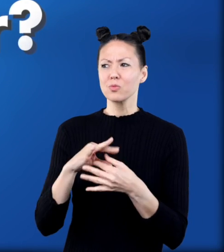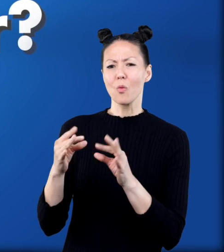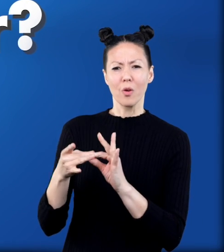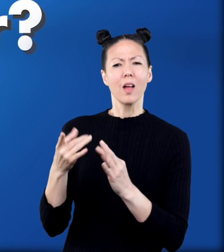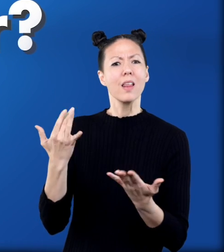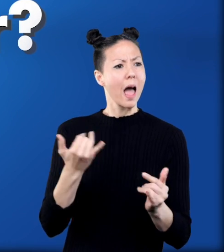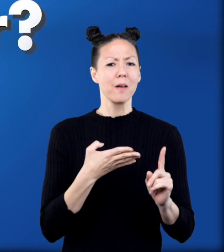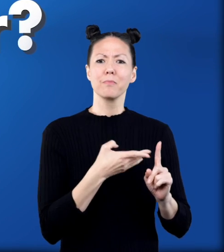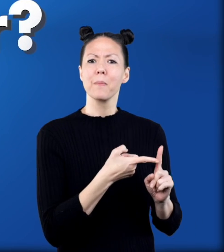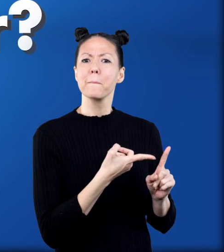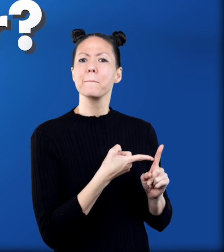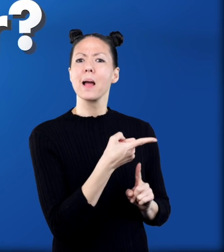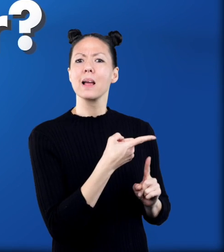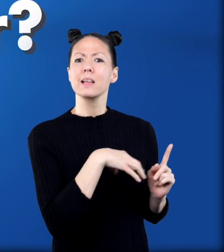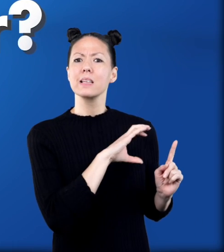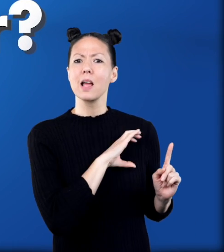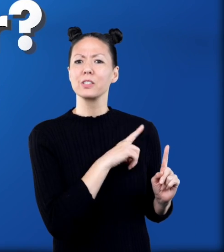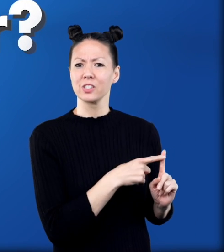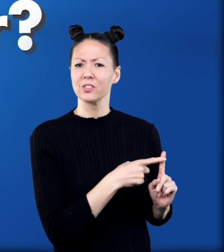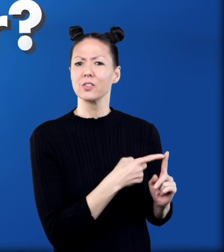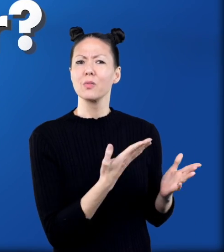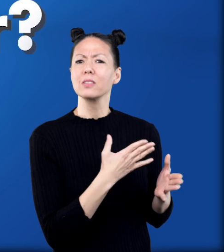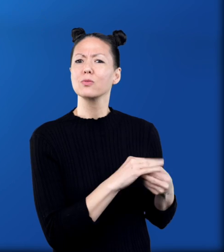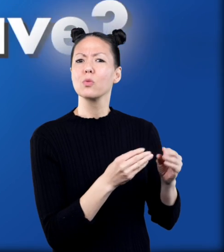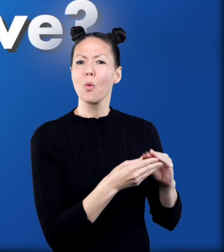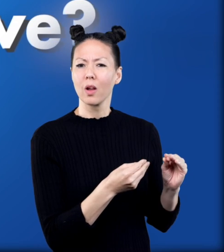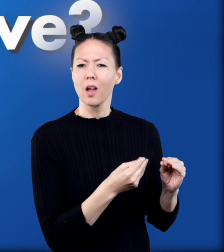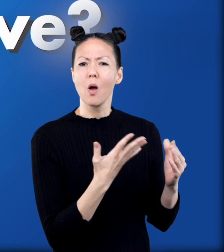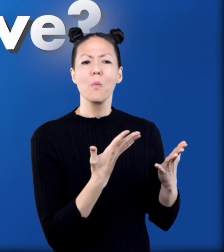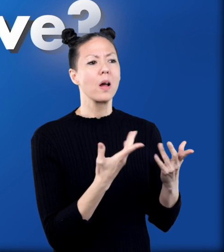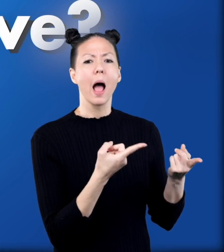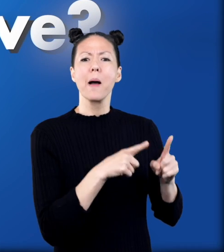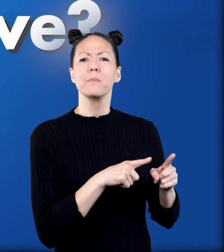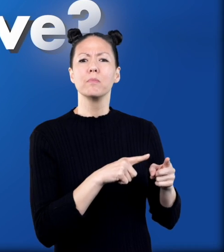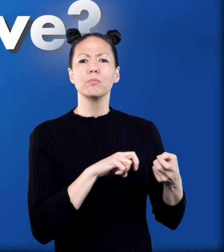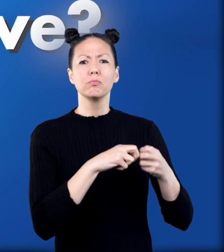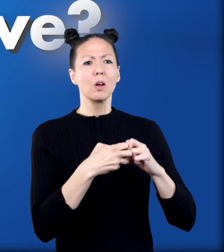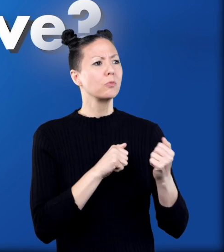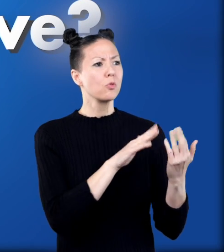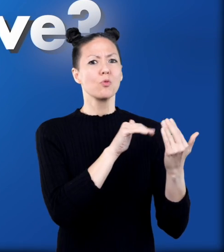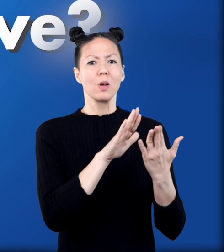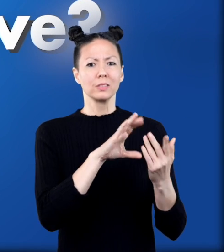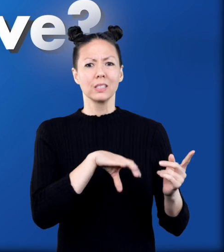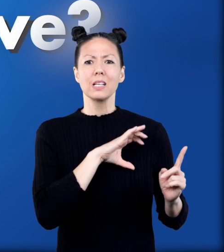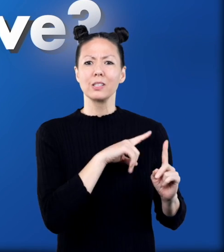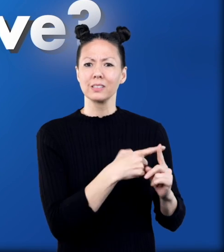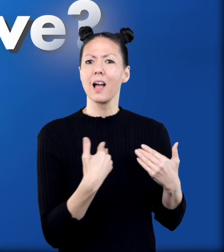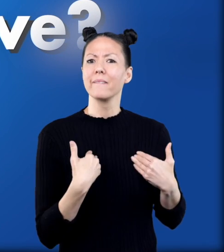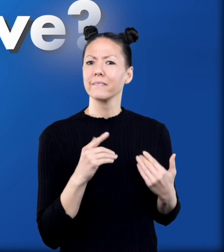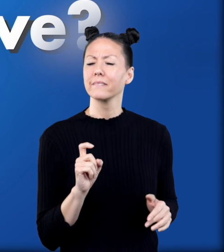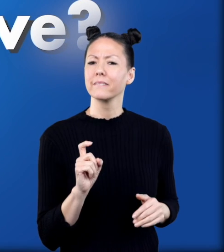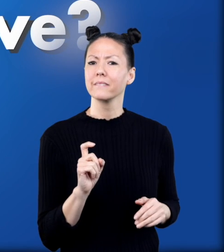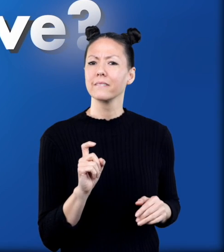Who is the main character in the story? Are there any problems that this character has?